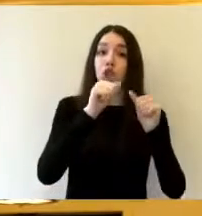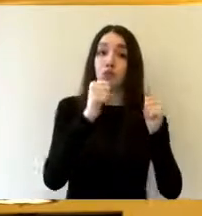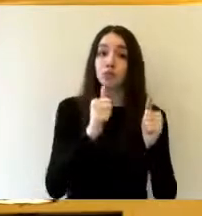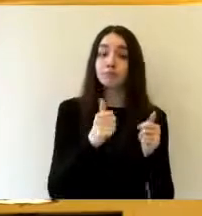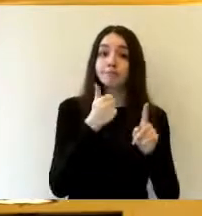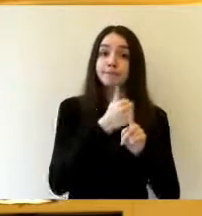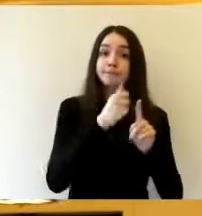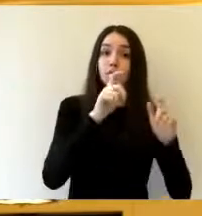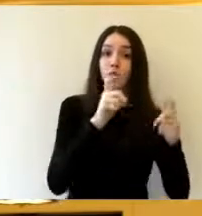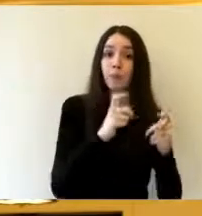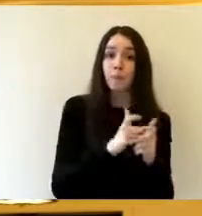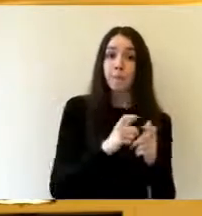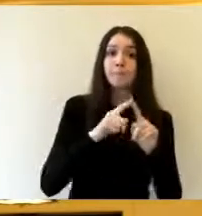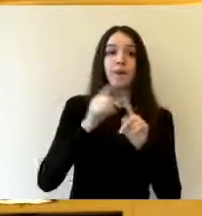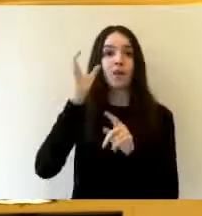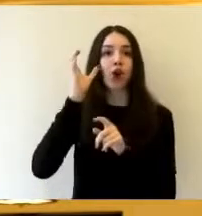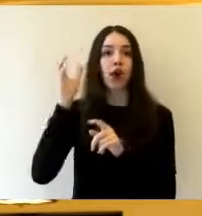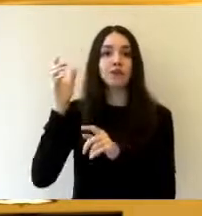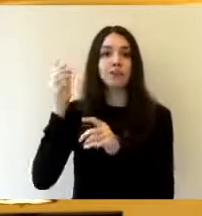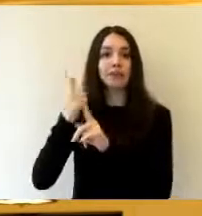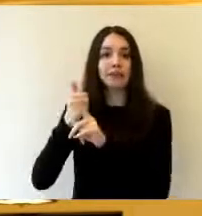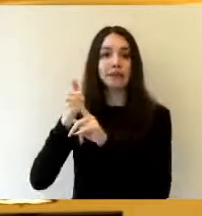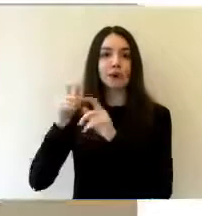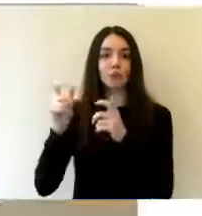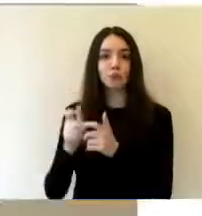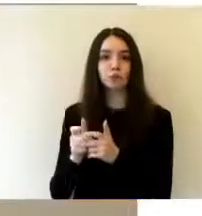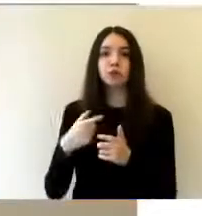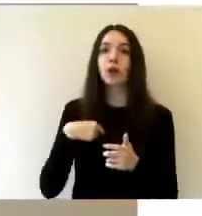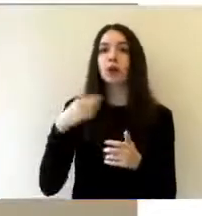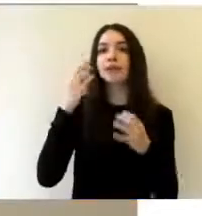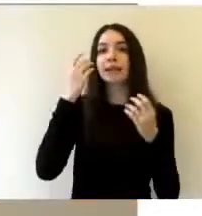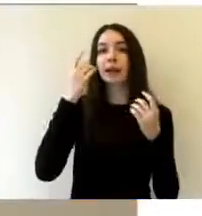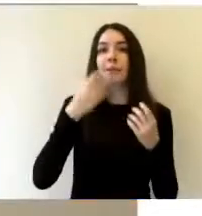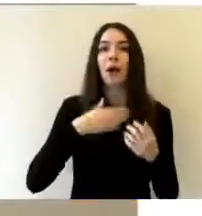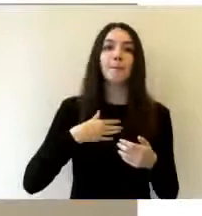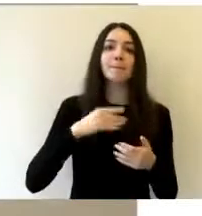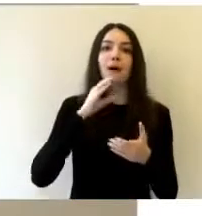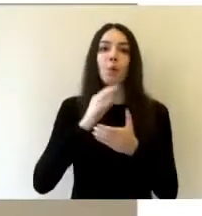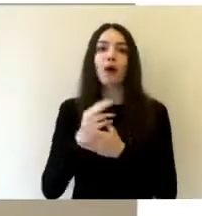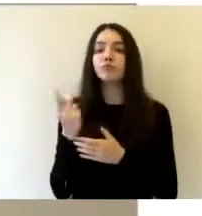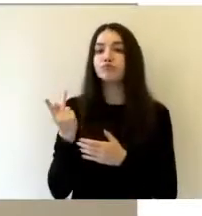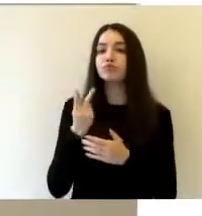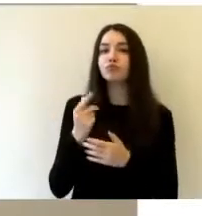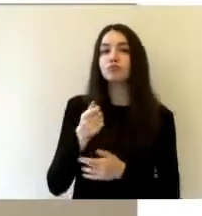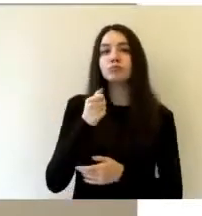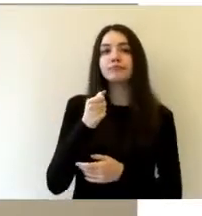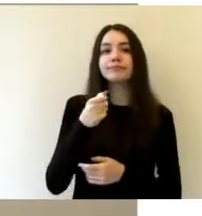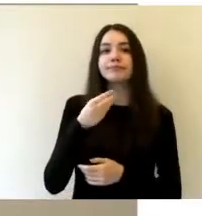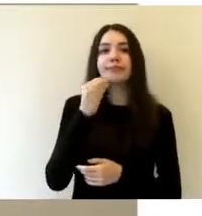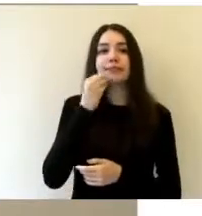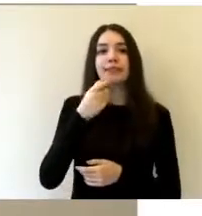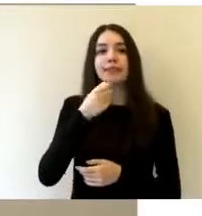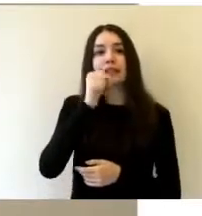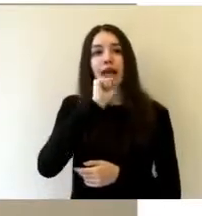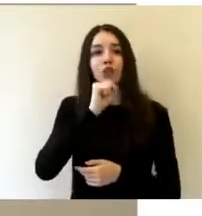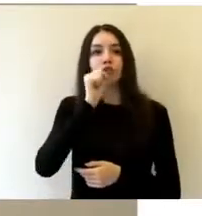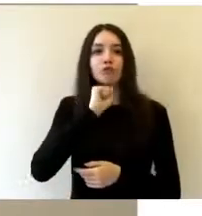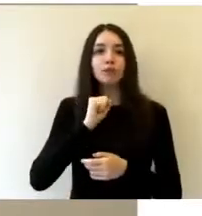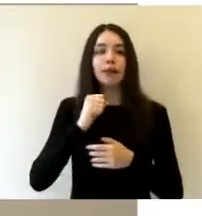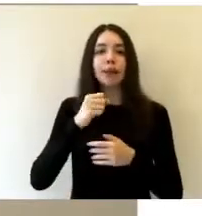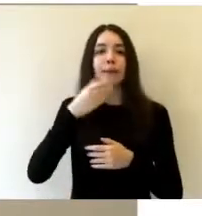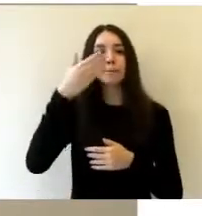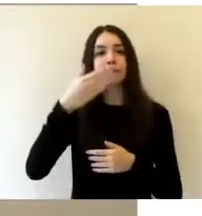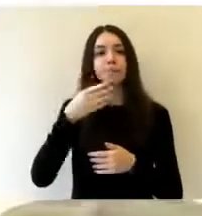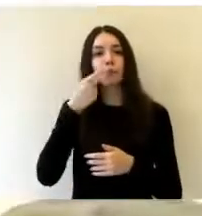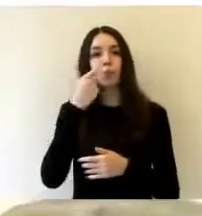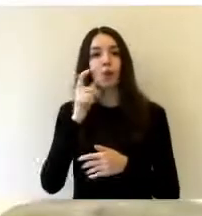in these little moments that were just my wife and I eating ice cream in front of the television, and you know, that moment when even a person who's a non-sculptor